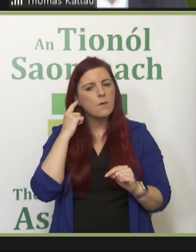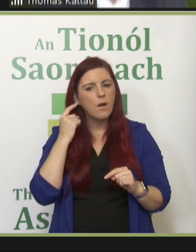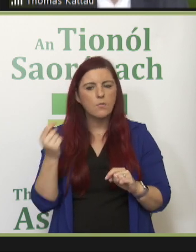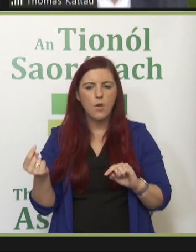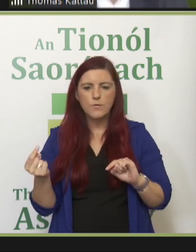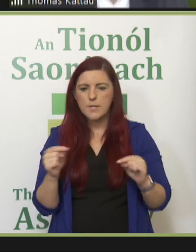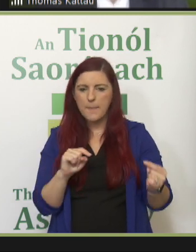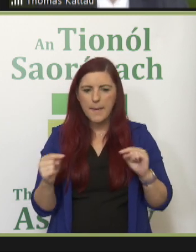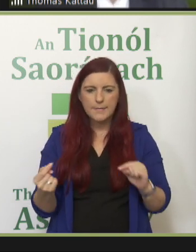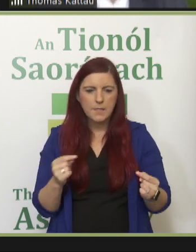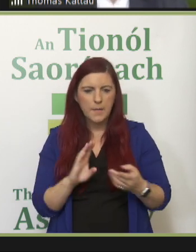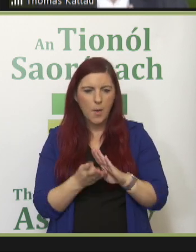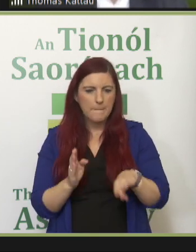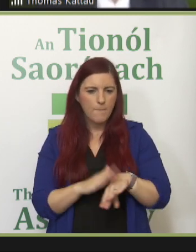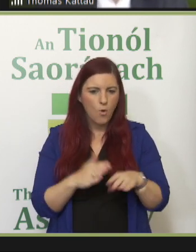become more